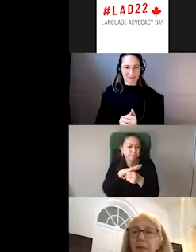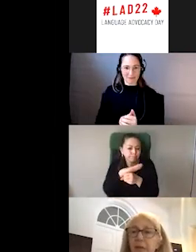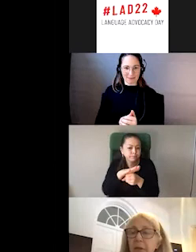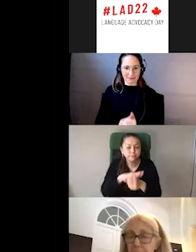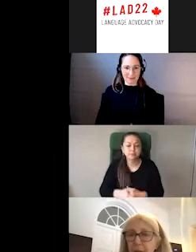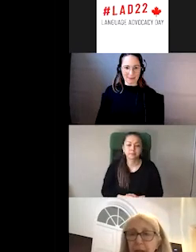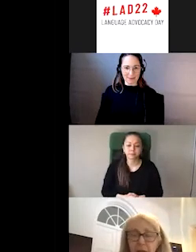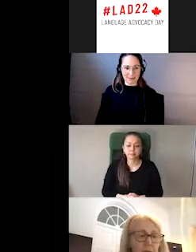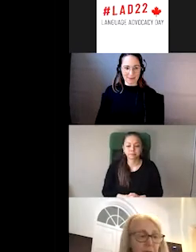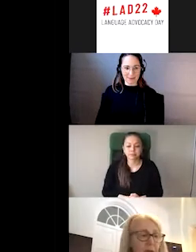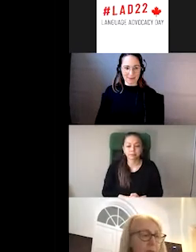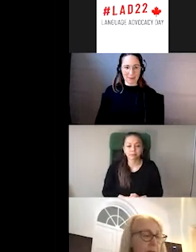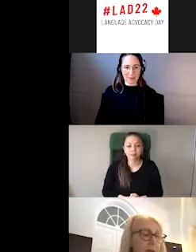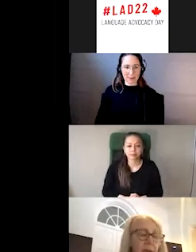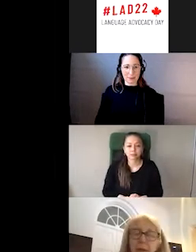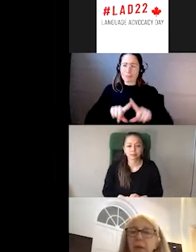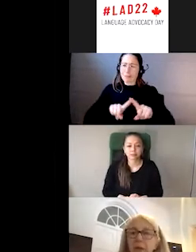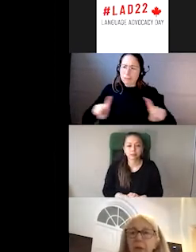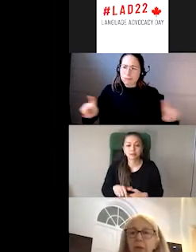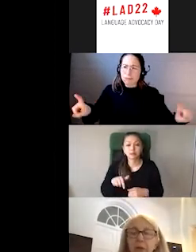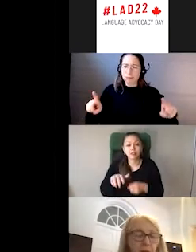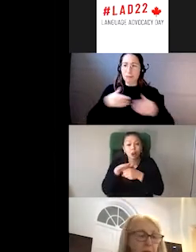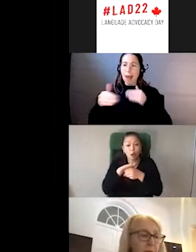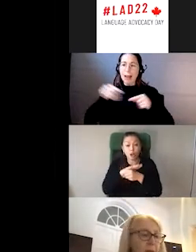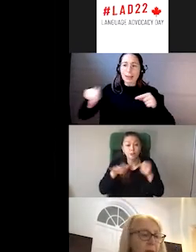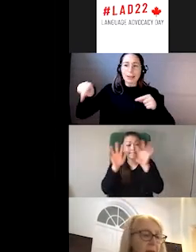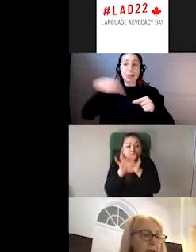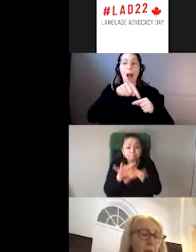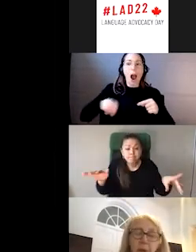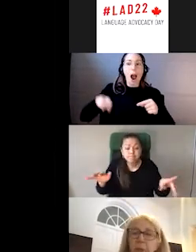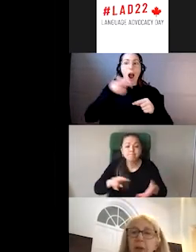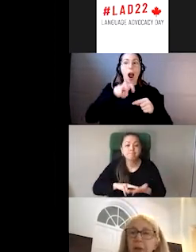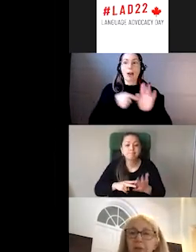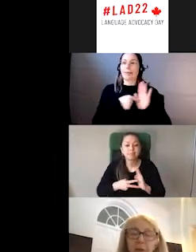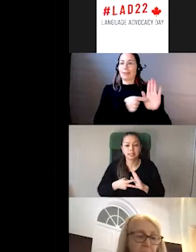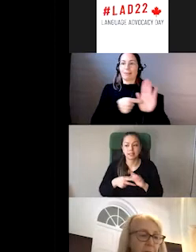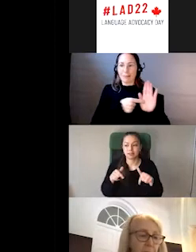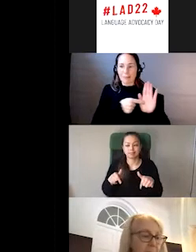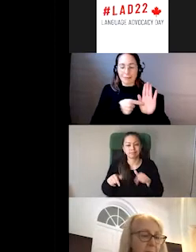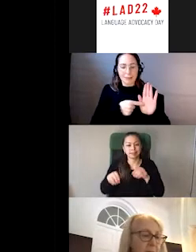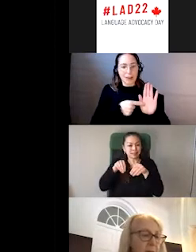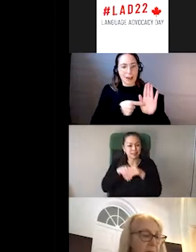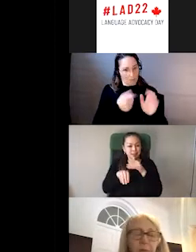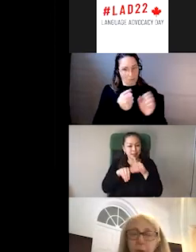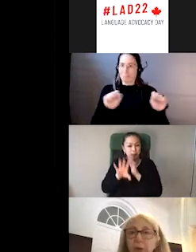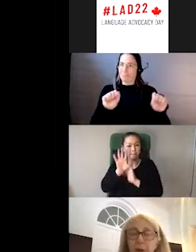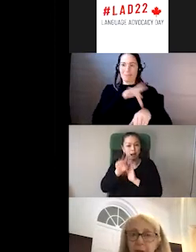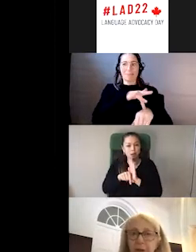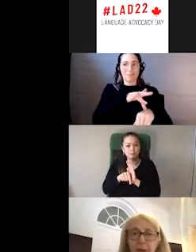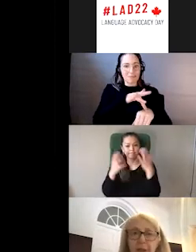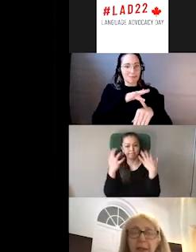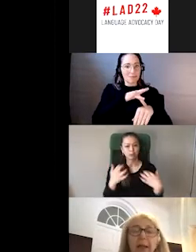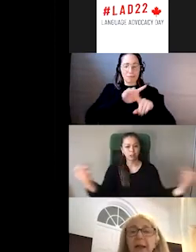These different locations make our exhibits accessible to people of diverse backgrounds in both